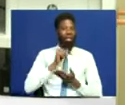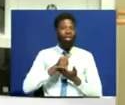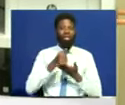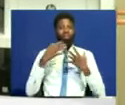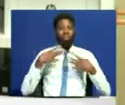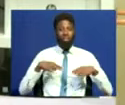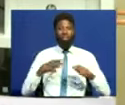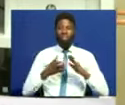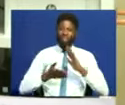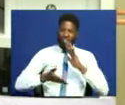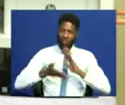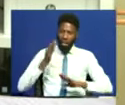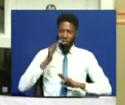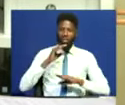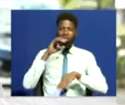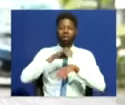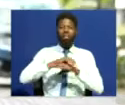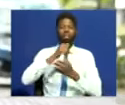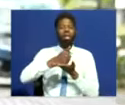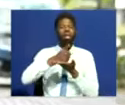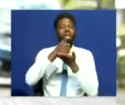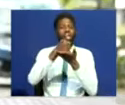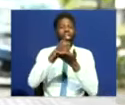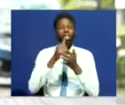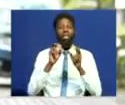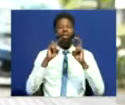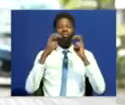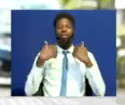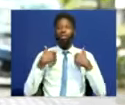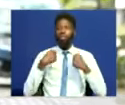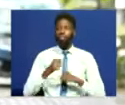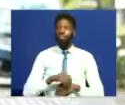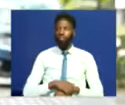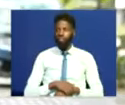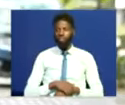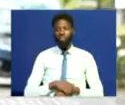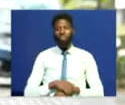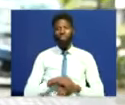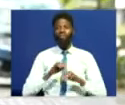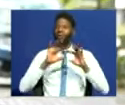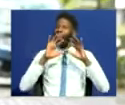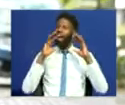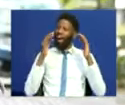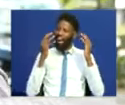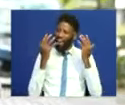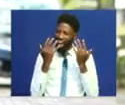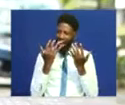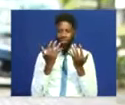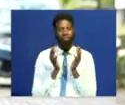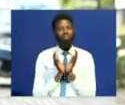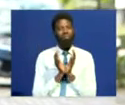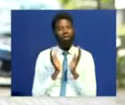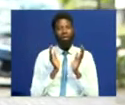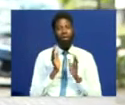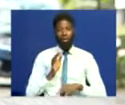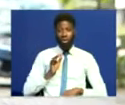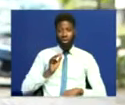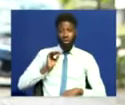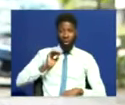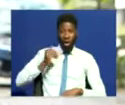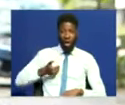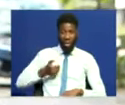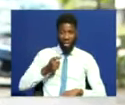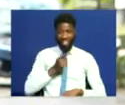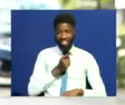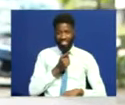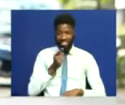to healthcare systems. Nowhere in the world is a woman safe from violence. The need to unite and